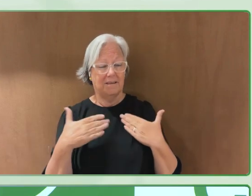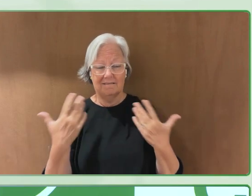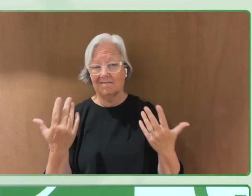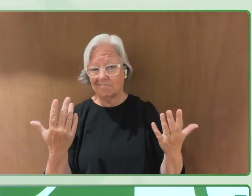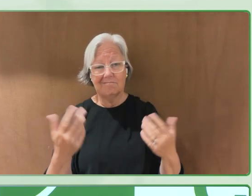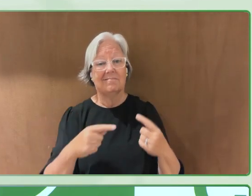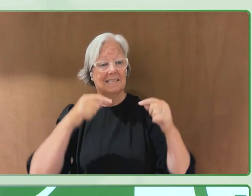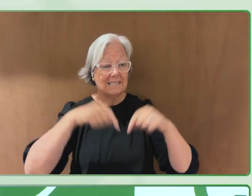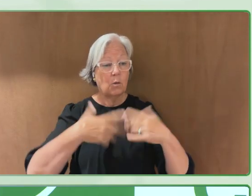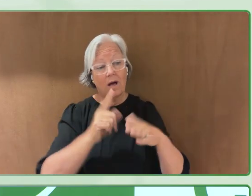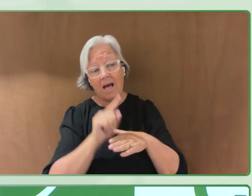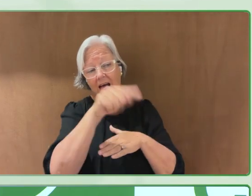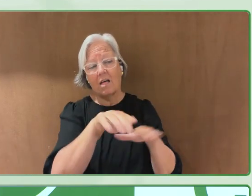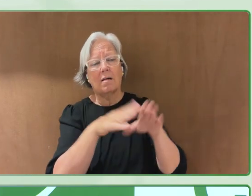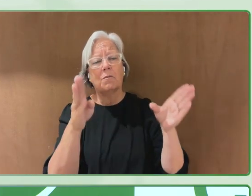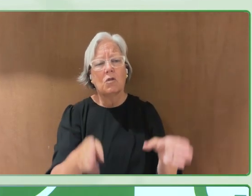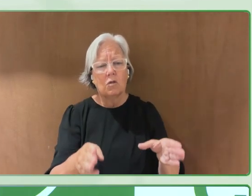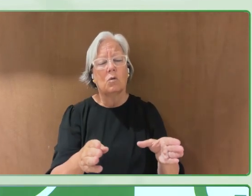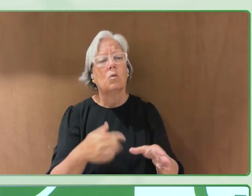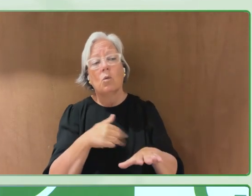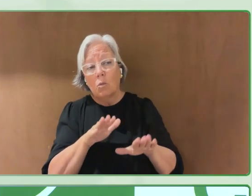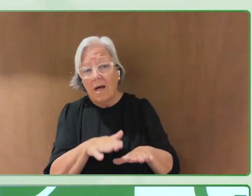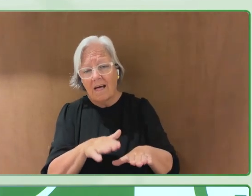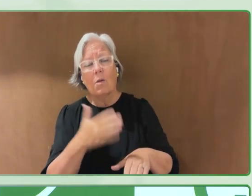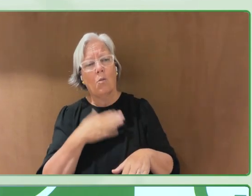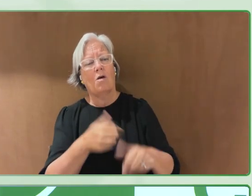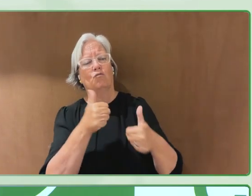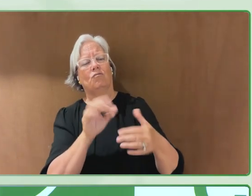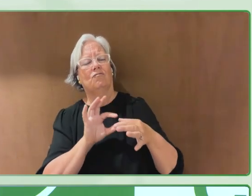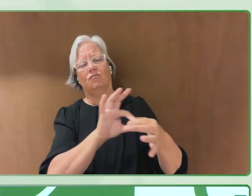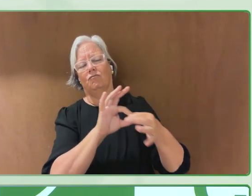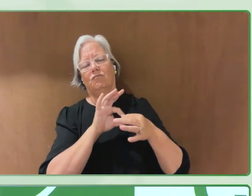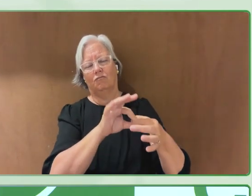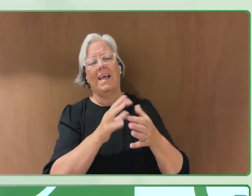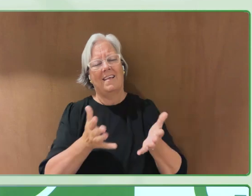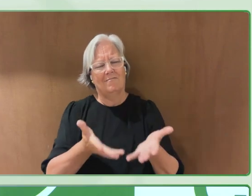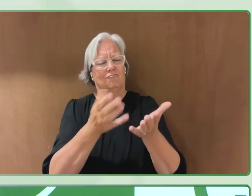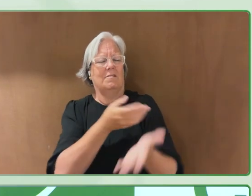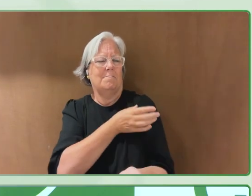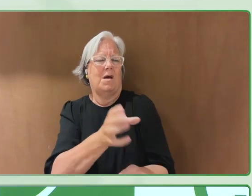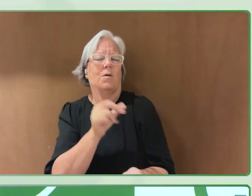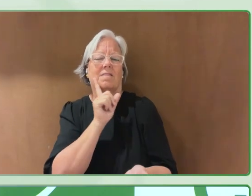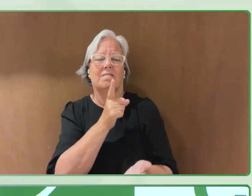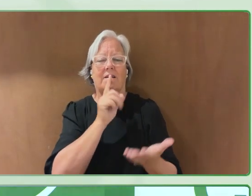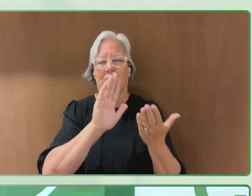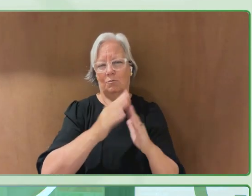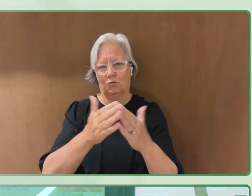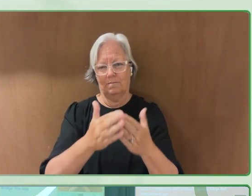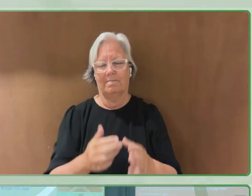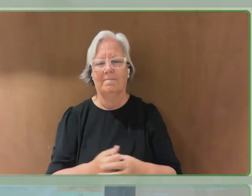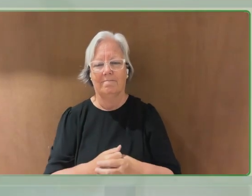booth, waiting for you to bridge that communication gap and empower the deaf community. Thank you.